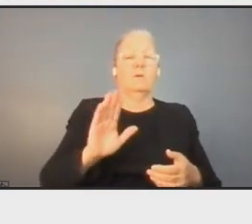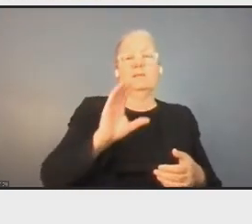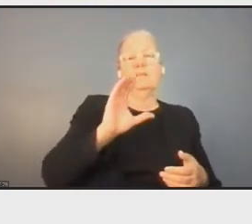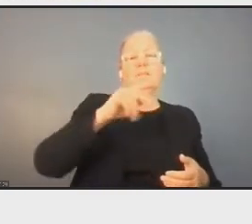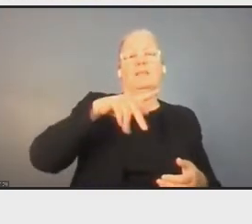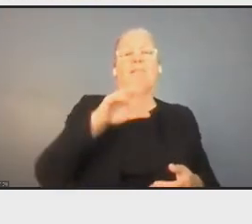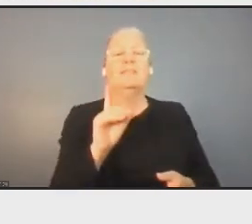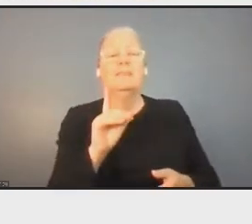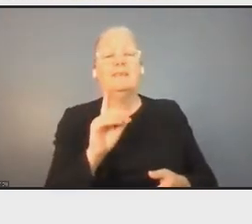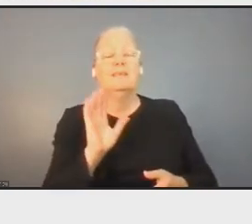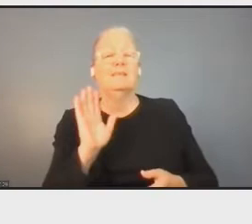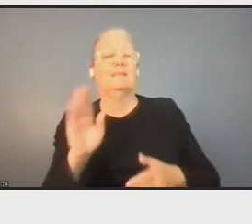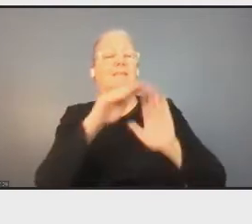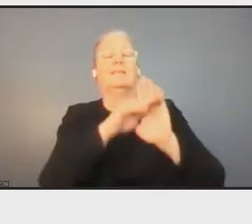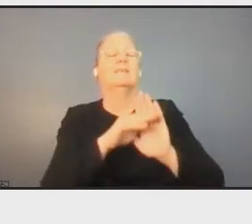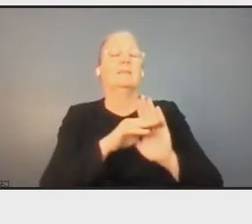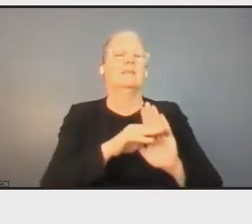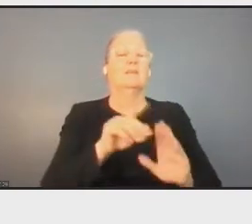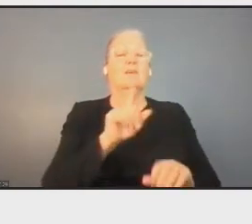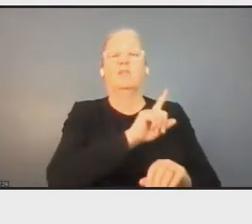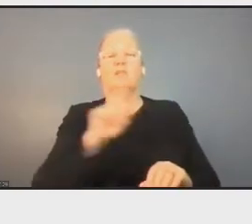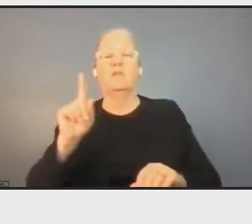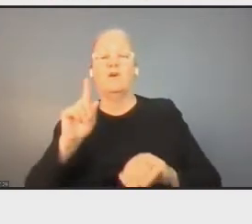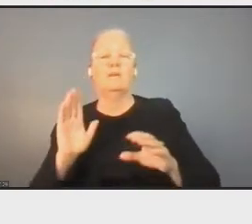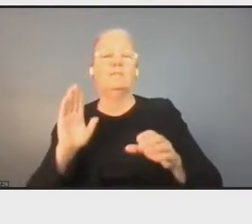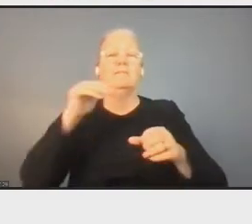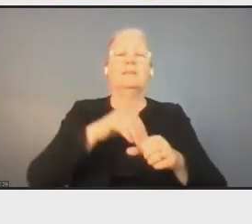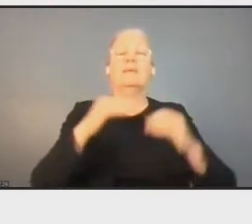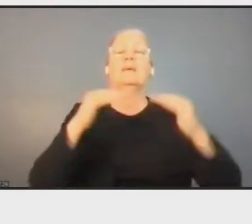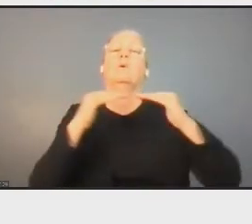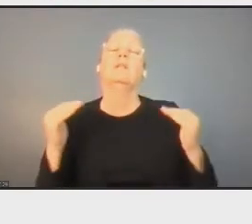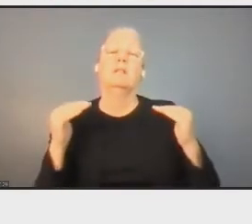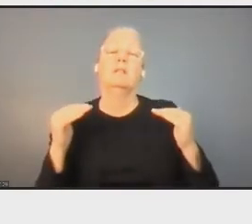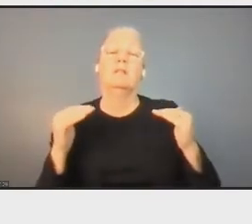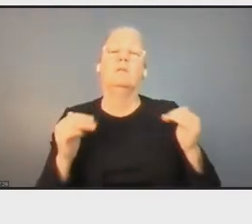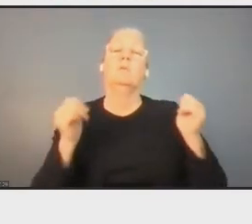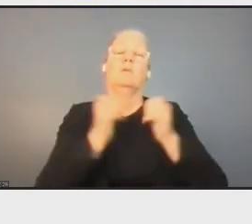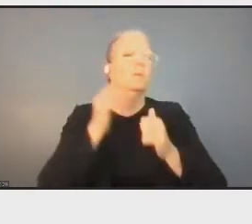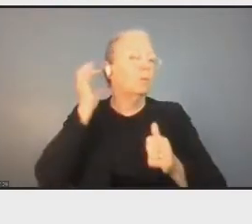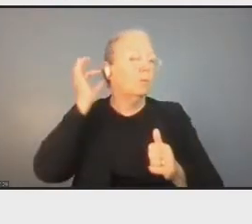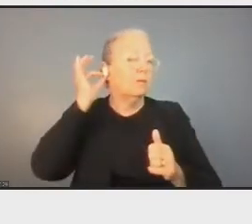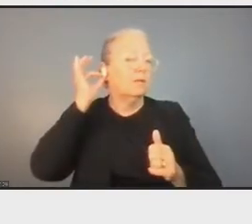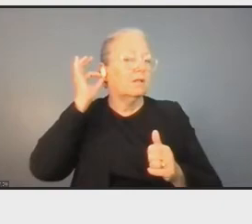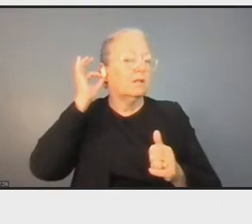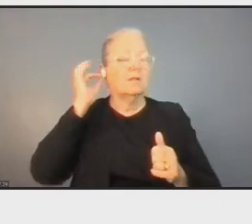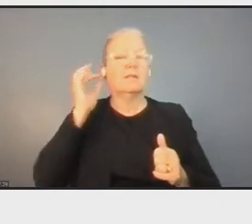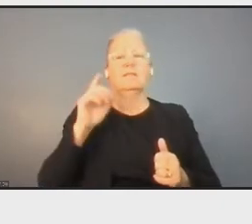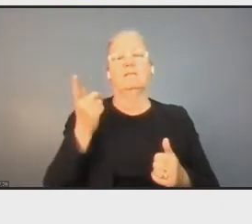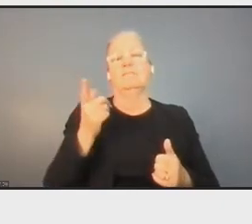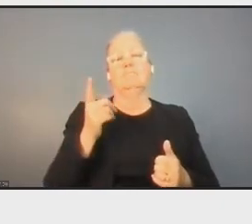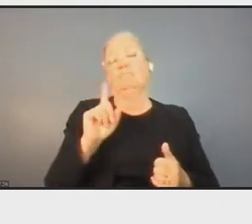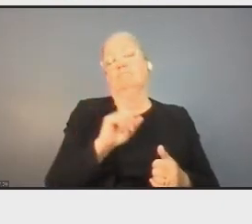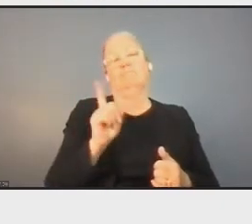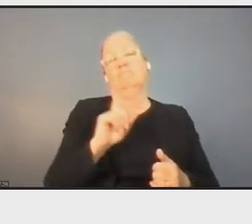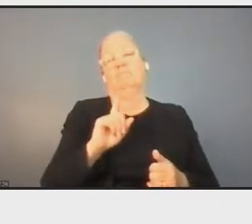have participation equal with women. It is not possible that we participate in